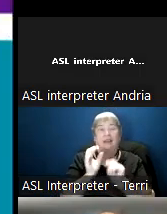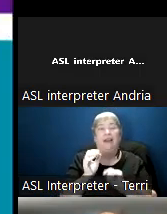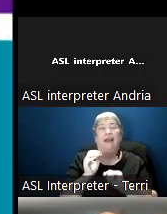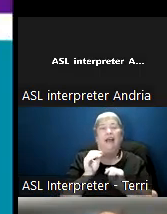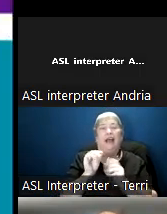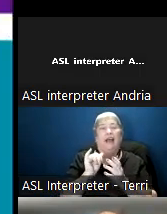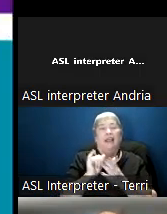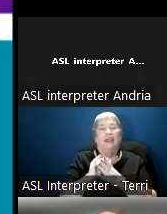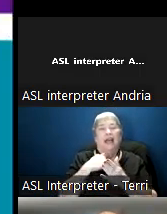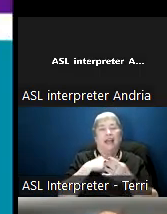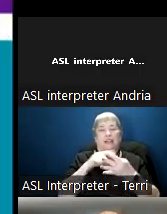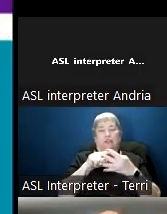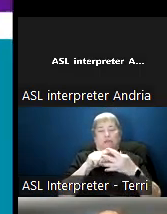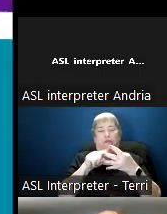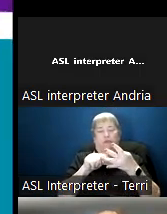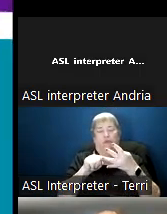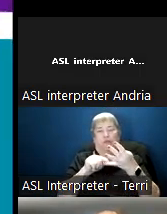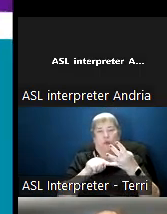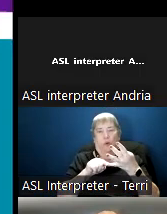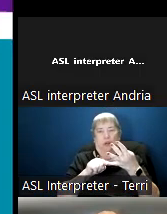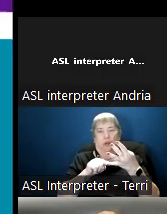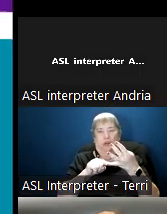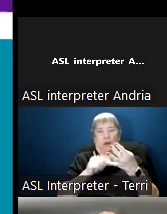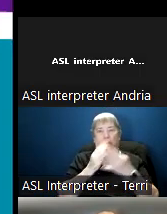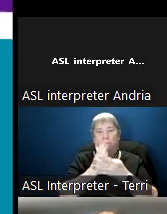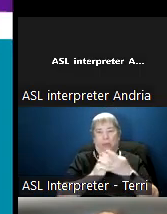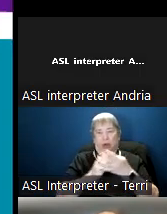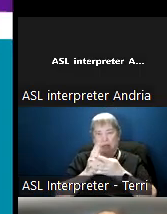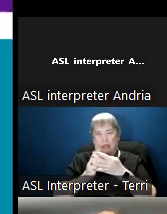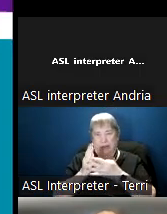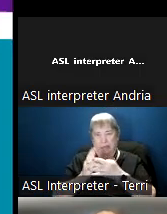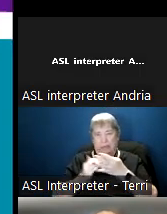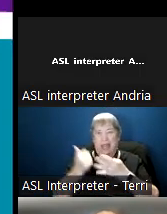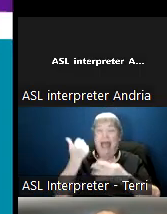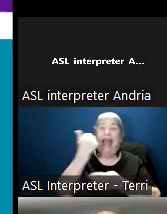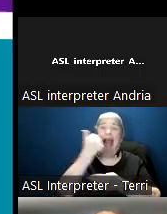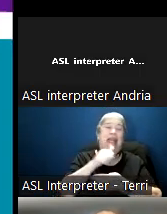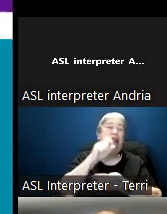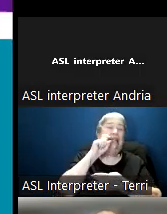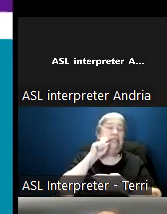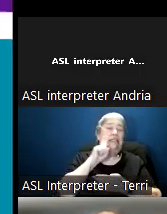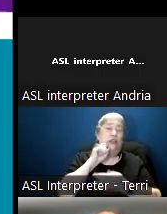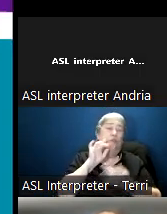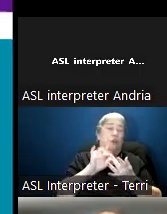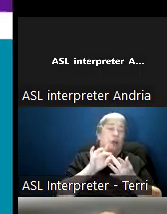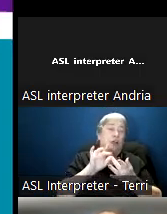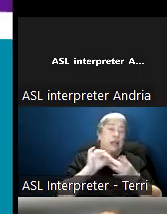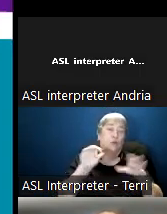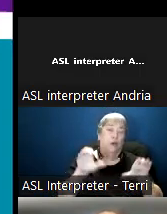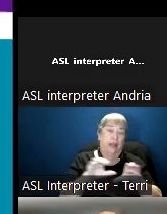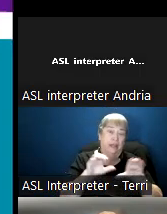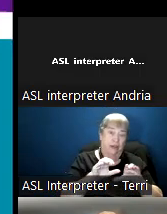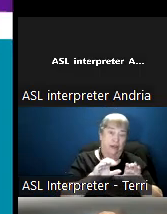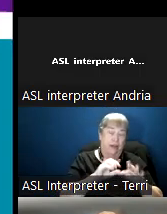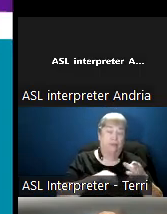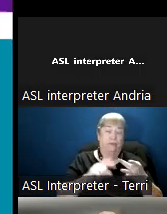with 4 basic parts. It is any sexual contact or activity